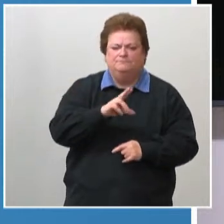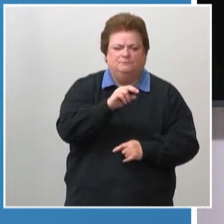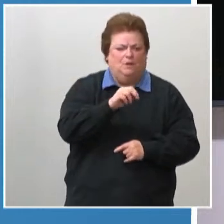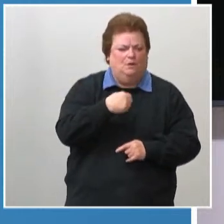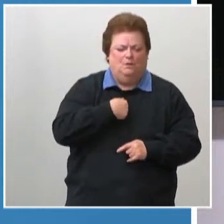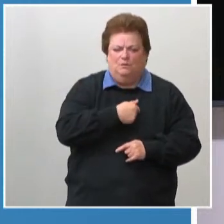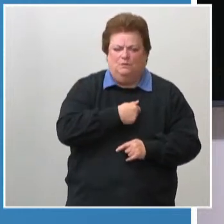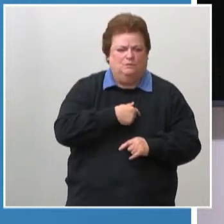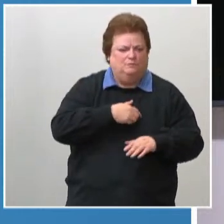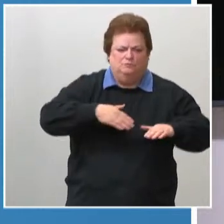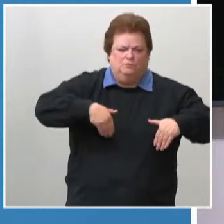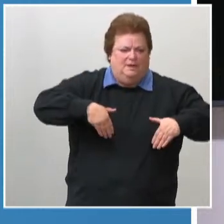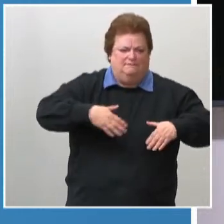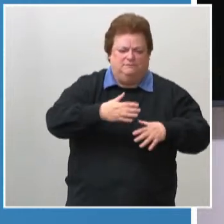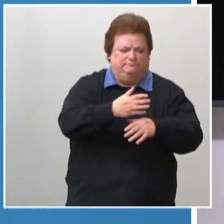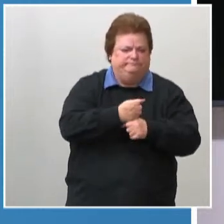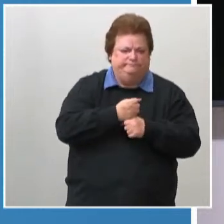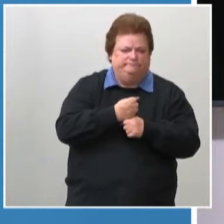Bailey,